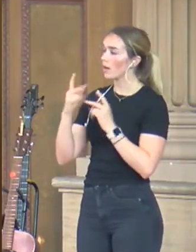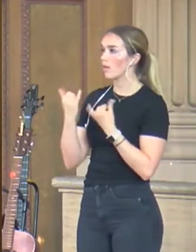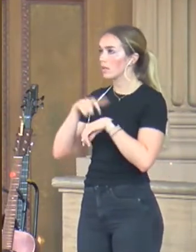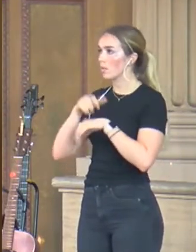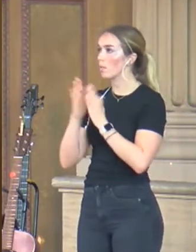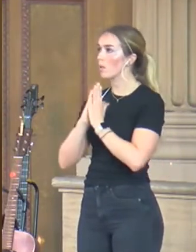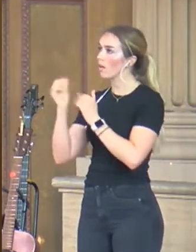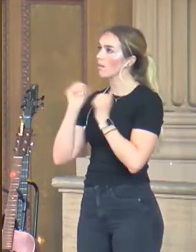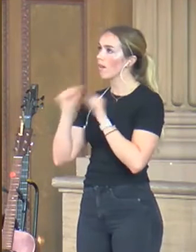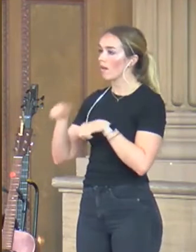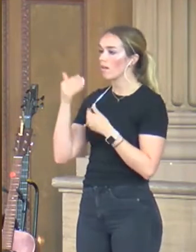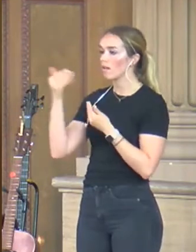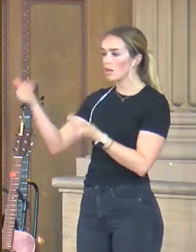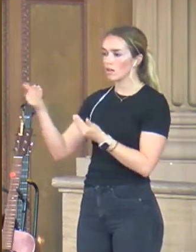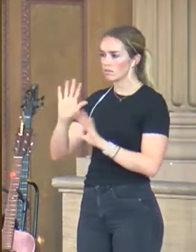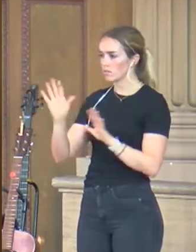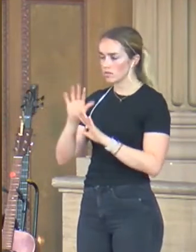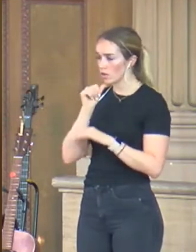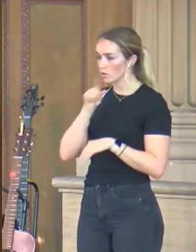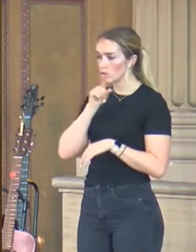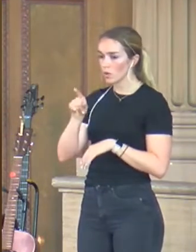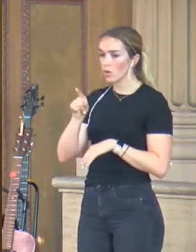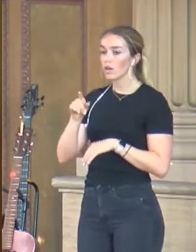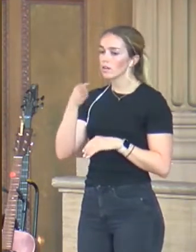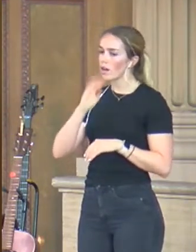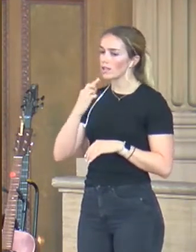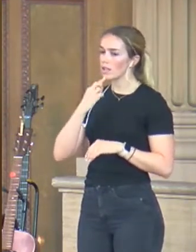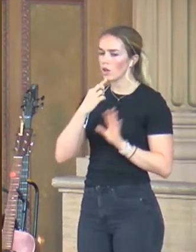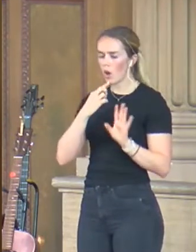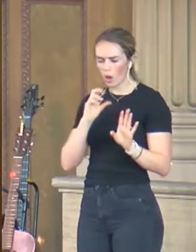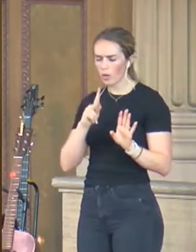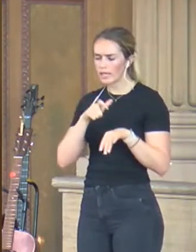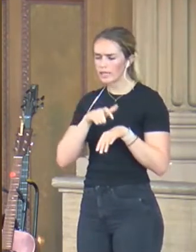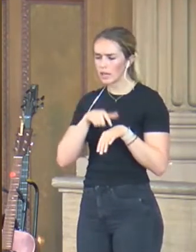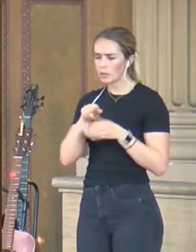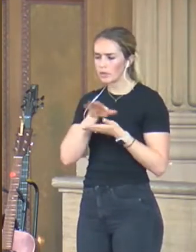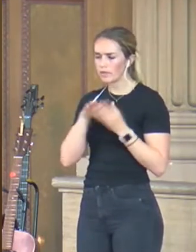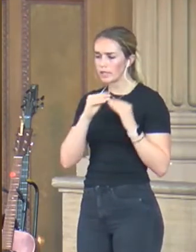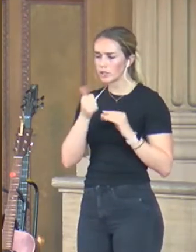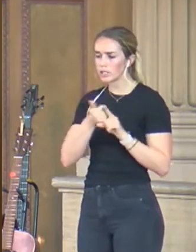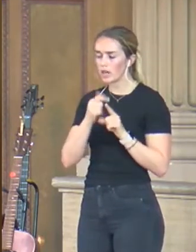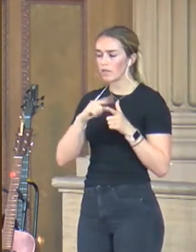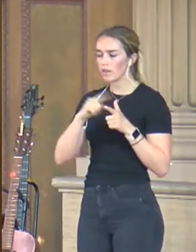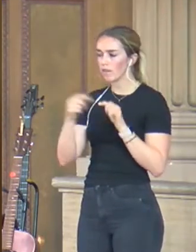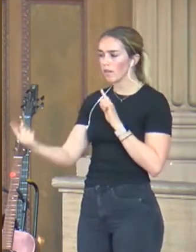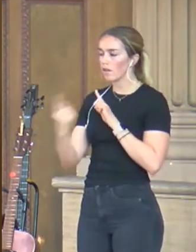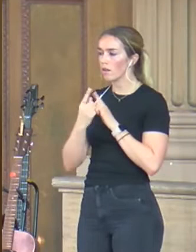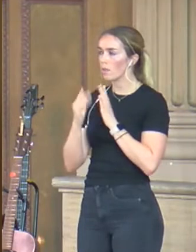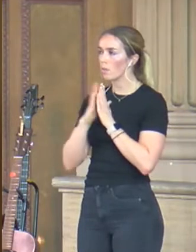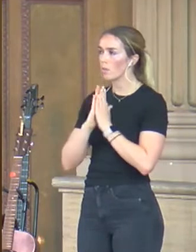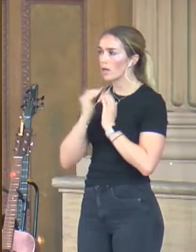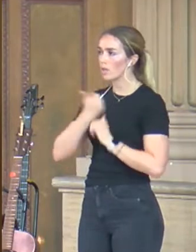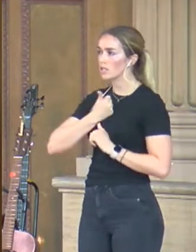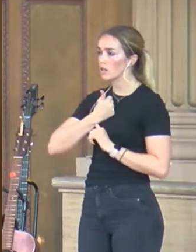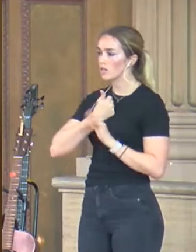God doesn't say here like, okay, you got these crazy thoughts about me, so straighten those out, and then once you get those straightened out, then you can come to me.